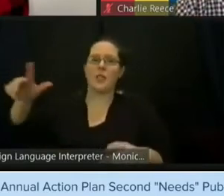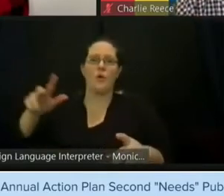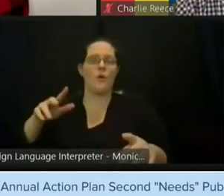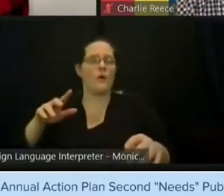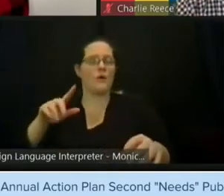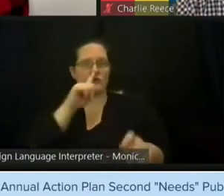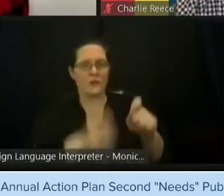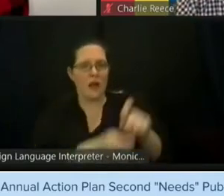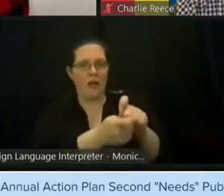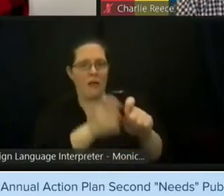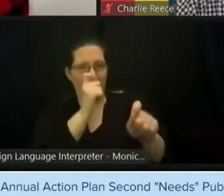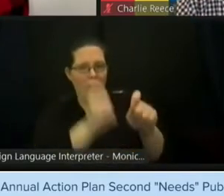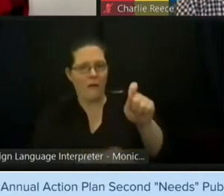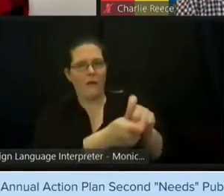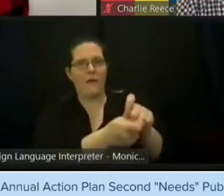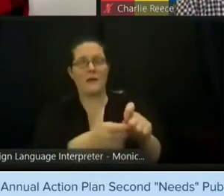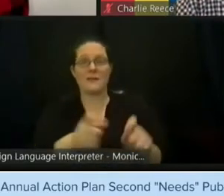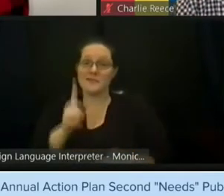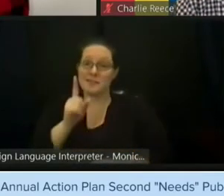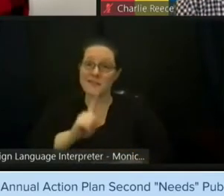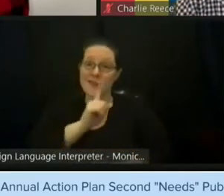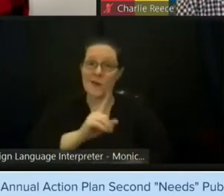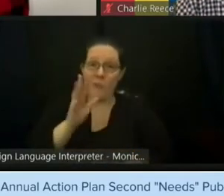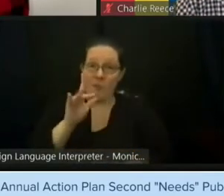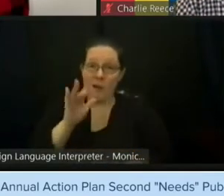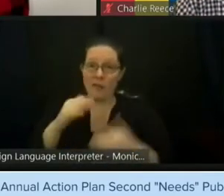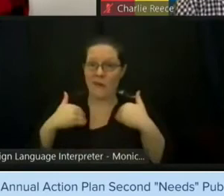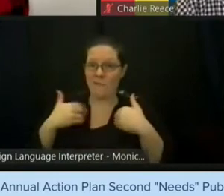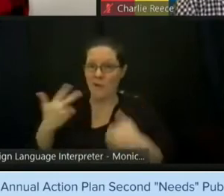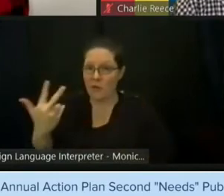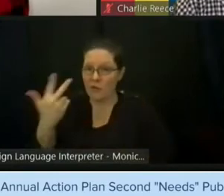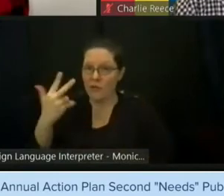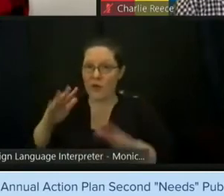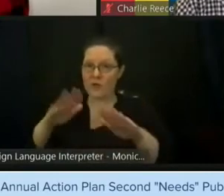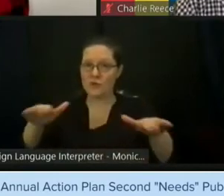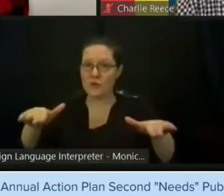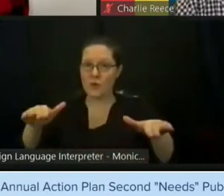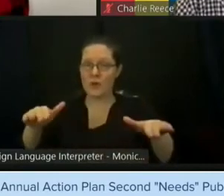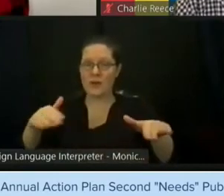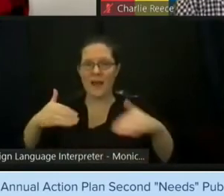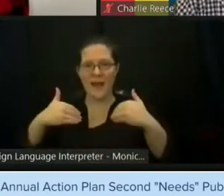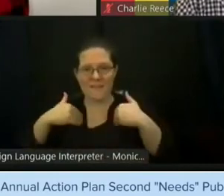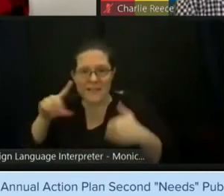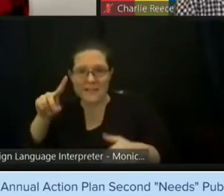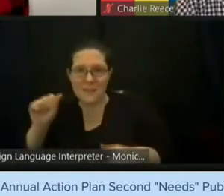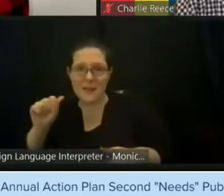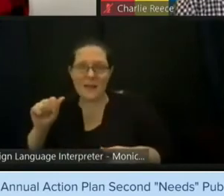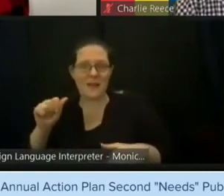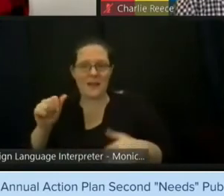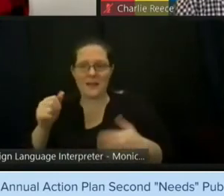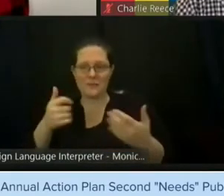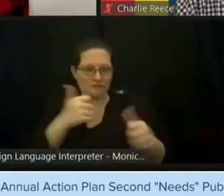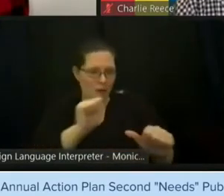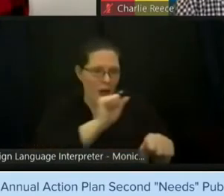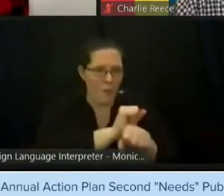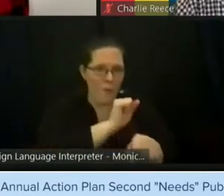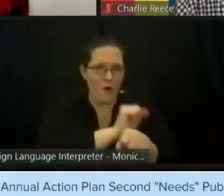in retaliation. Single mothers with three children with disabilities trying to hold down a job.